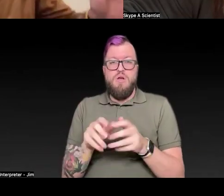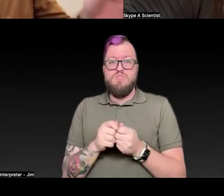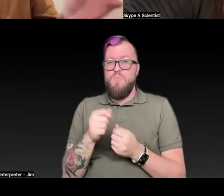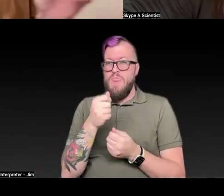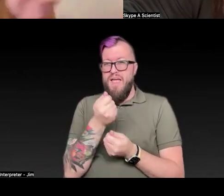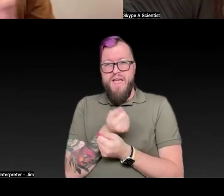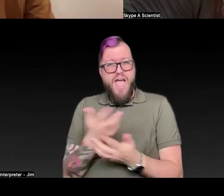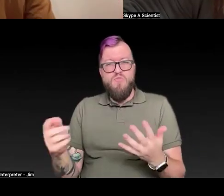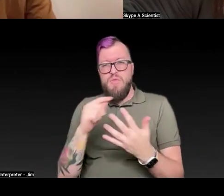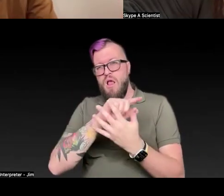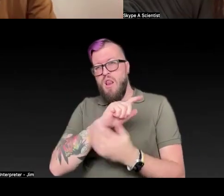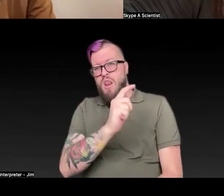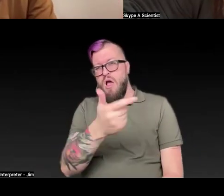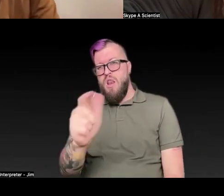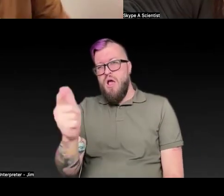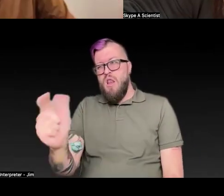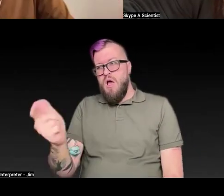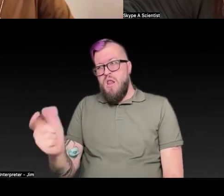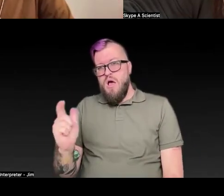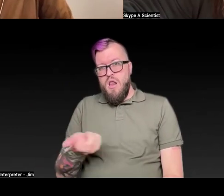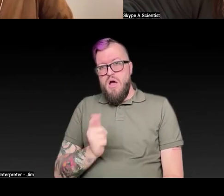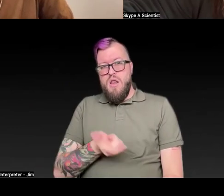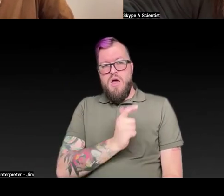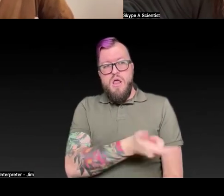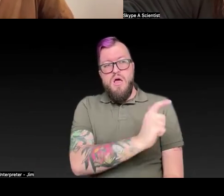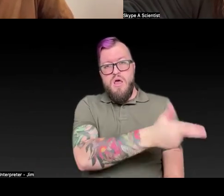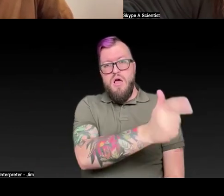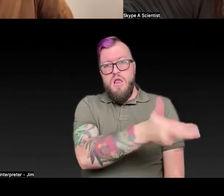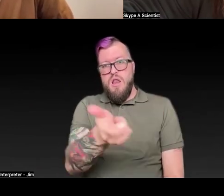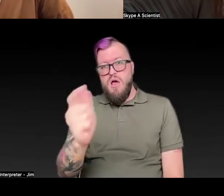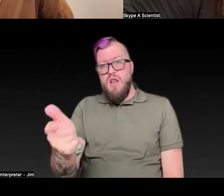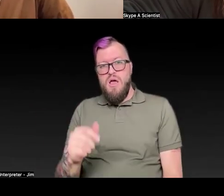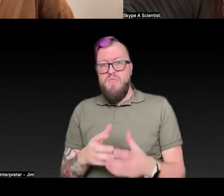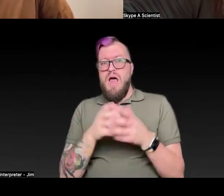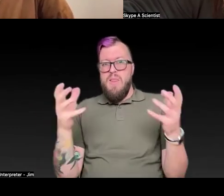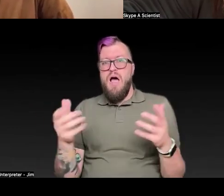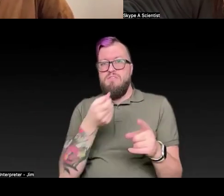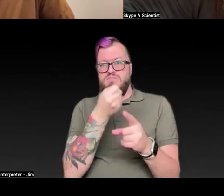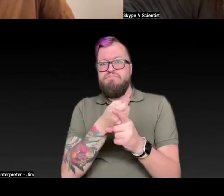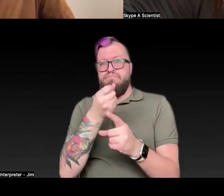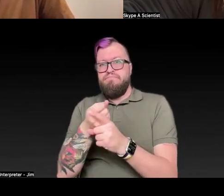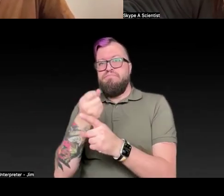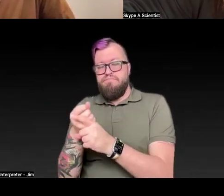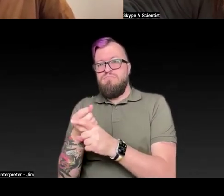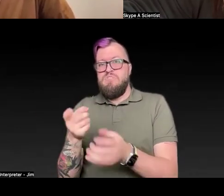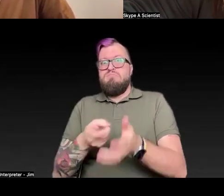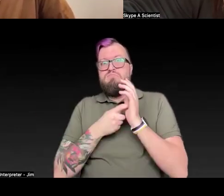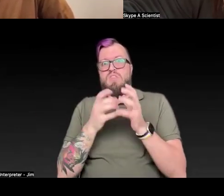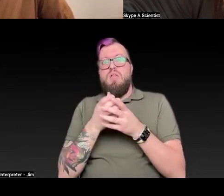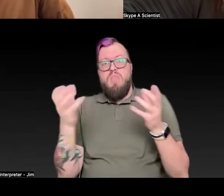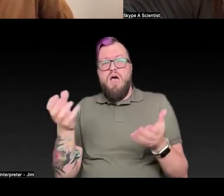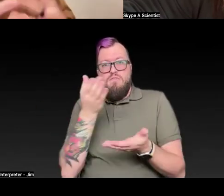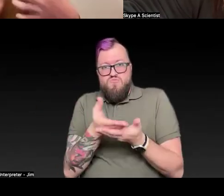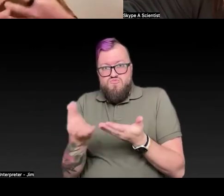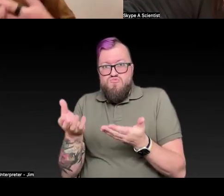this really long supply chain that has a very drastic carbon footprint. So I would say probably, yeah, I wouldn't eat eels. I